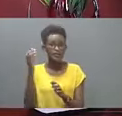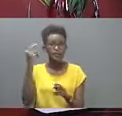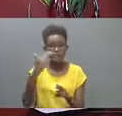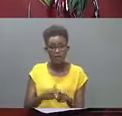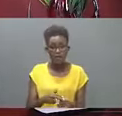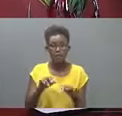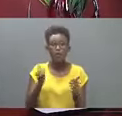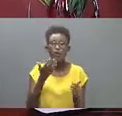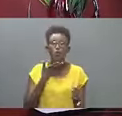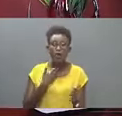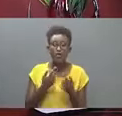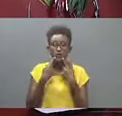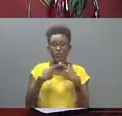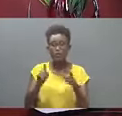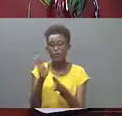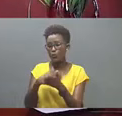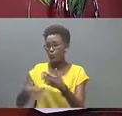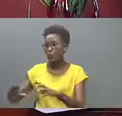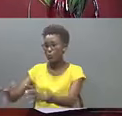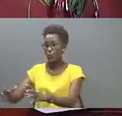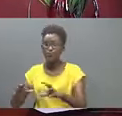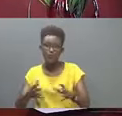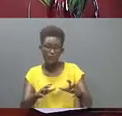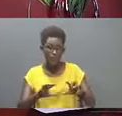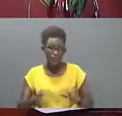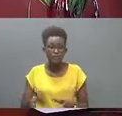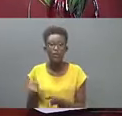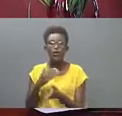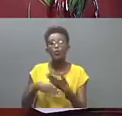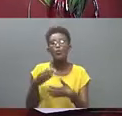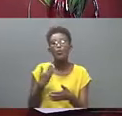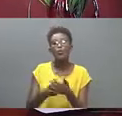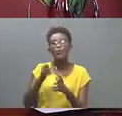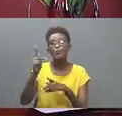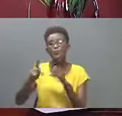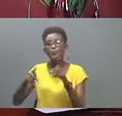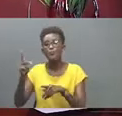those communities, those who come to communities that look